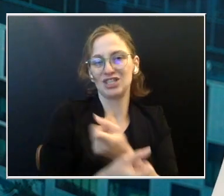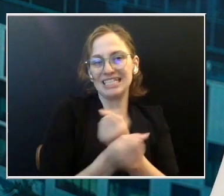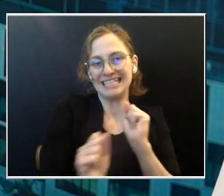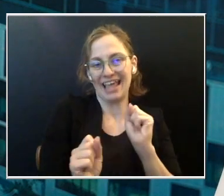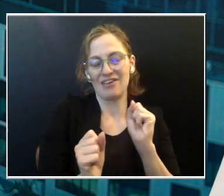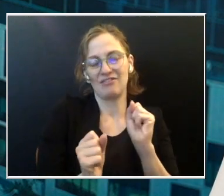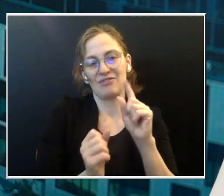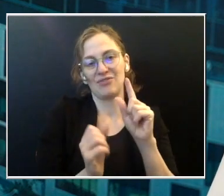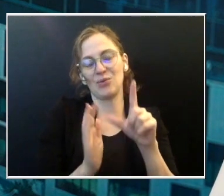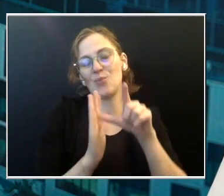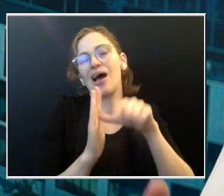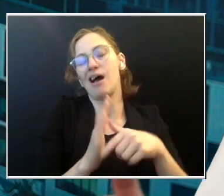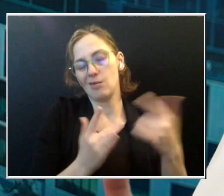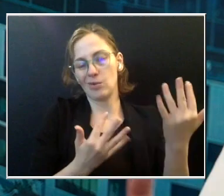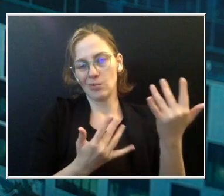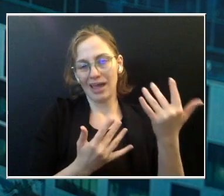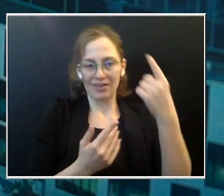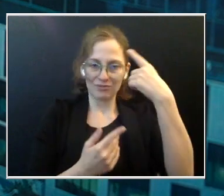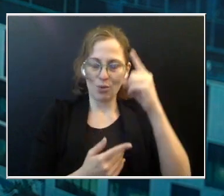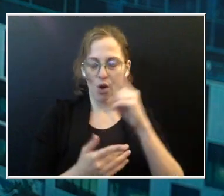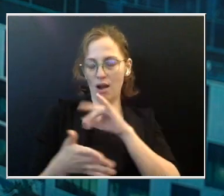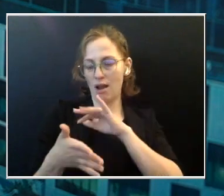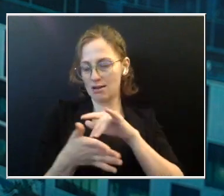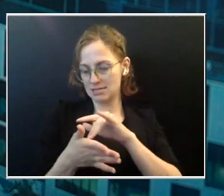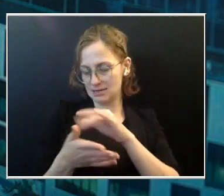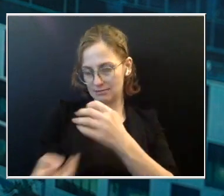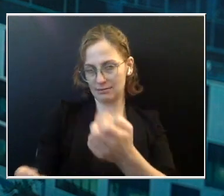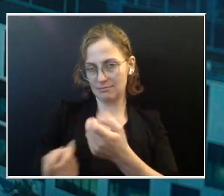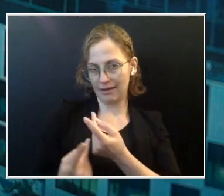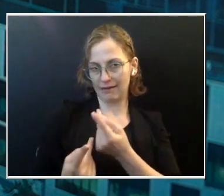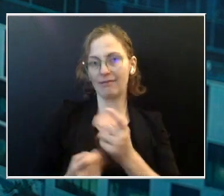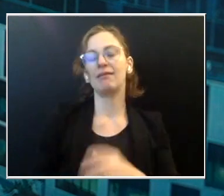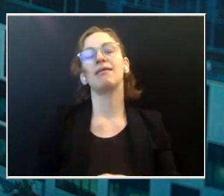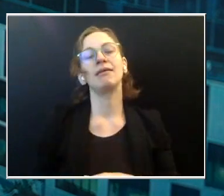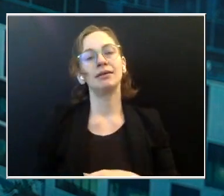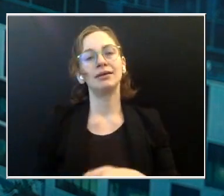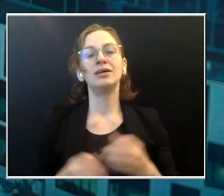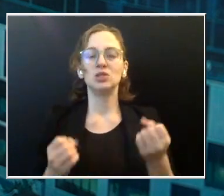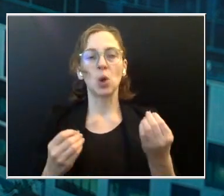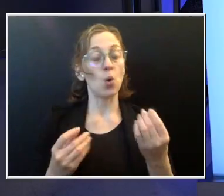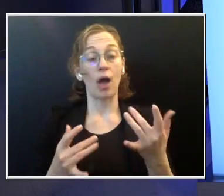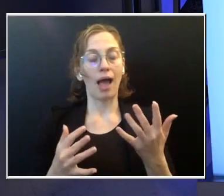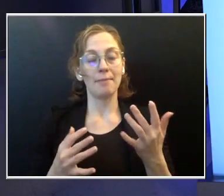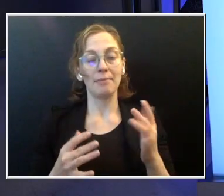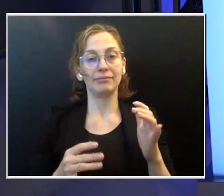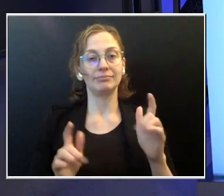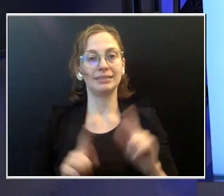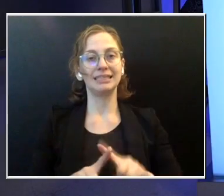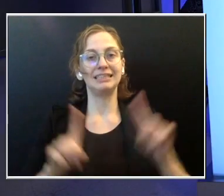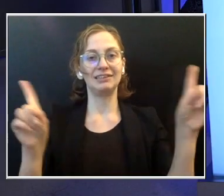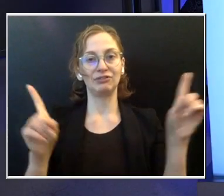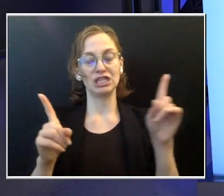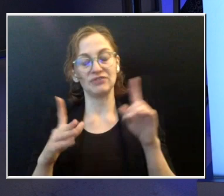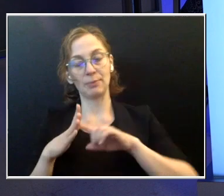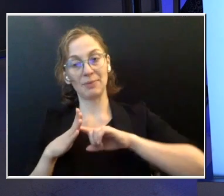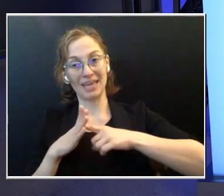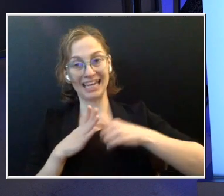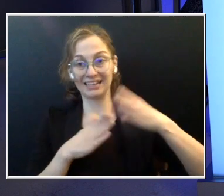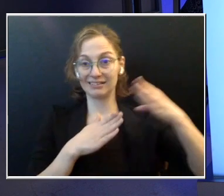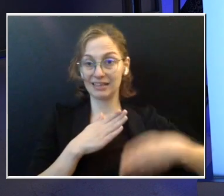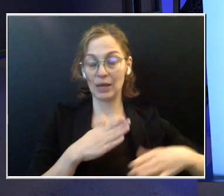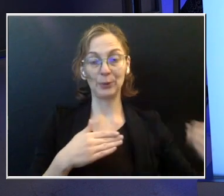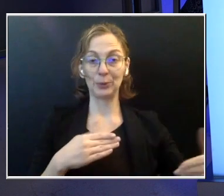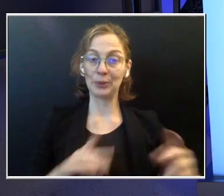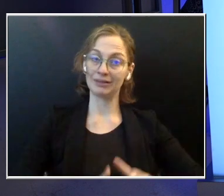fashion for the plastic surgeons who will then rotate tissue in to get everything covered and healed. So you endure multiple surgeries, find